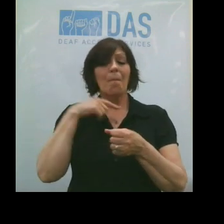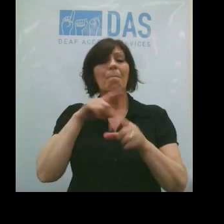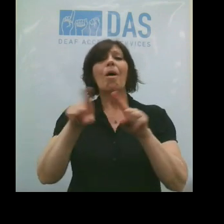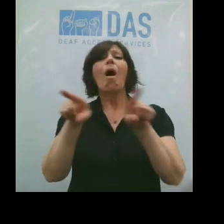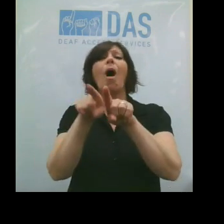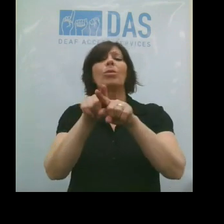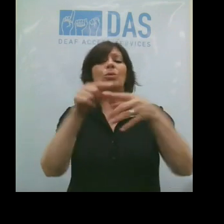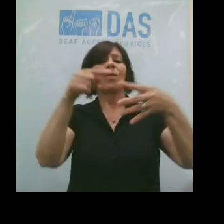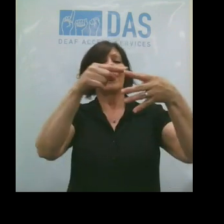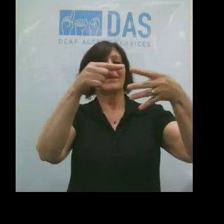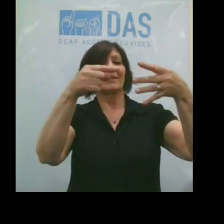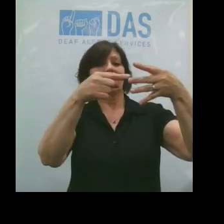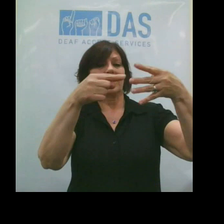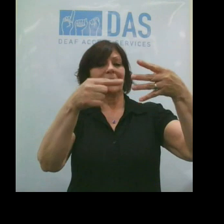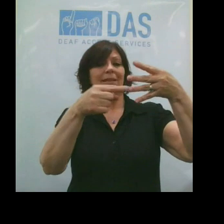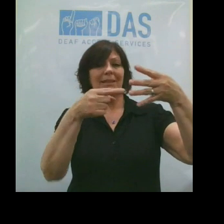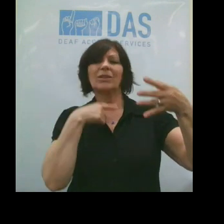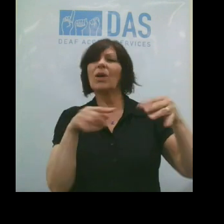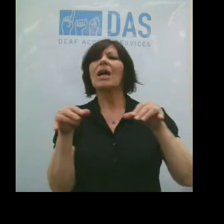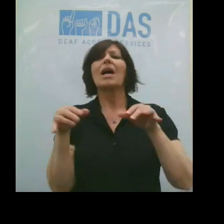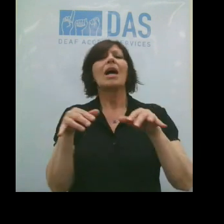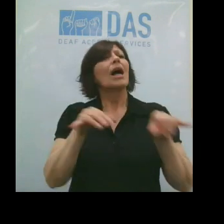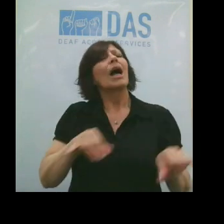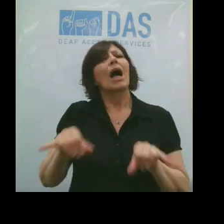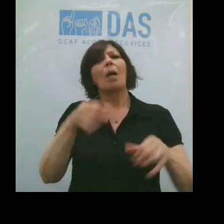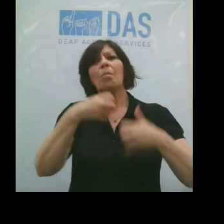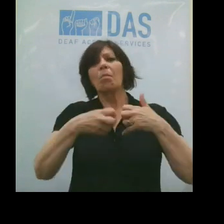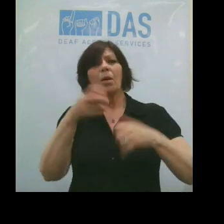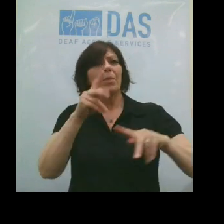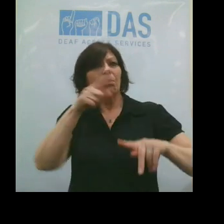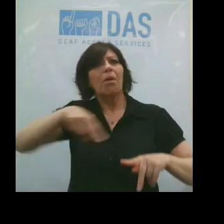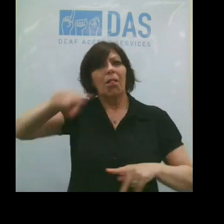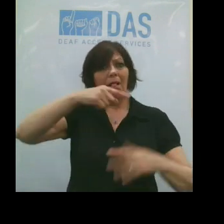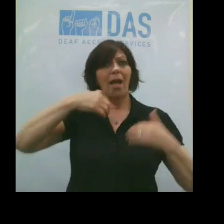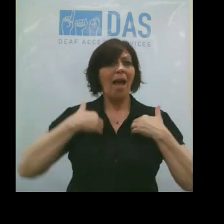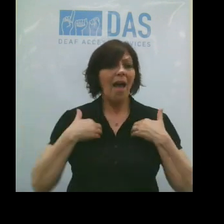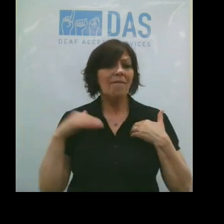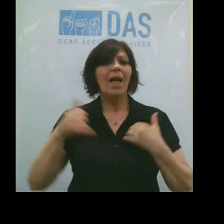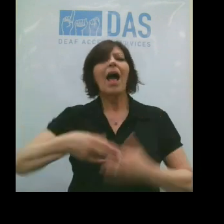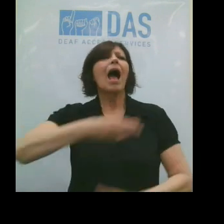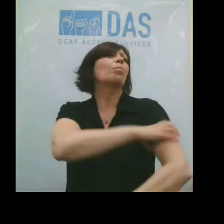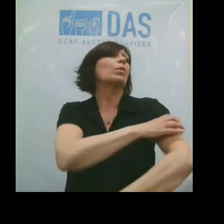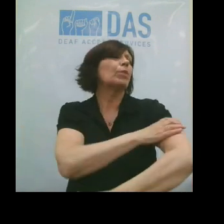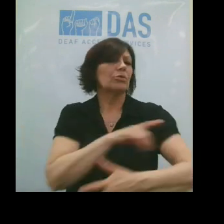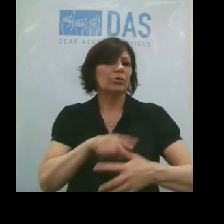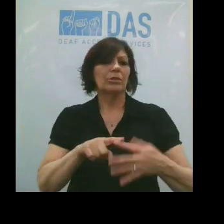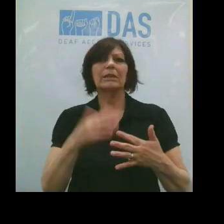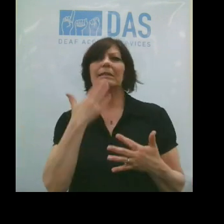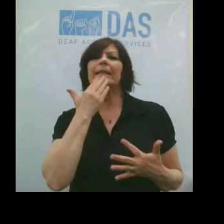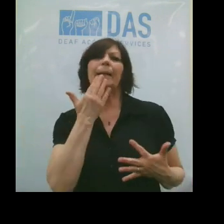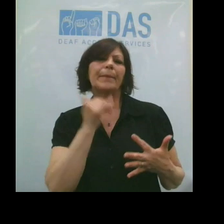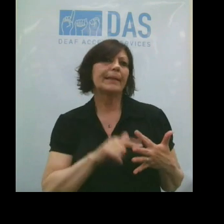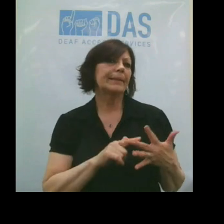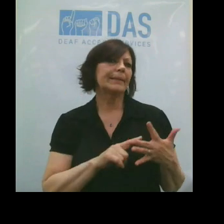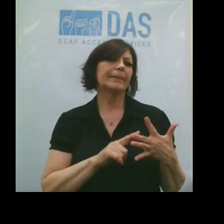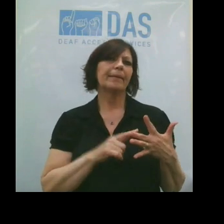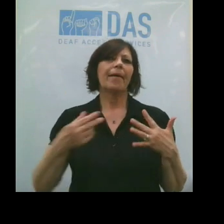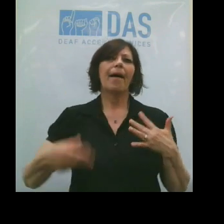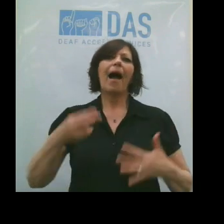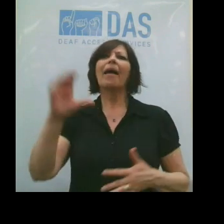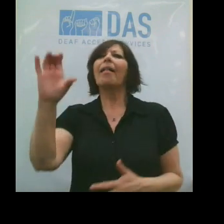are common problems that many people in our community share, like high blood pressure, diabetes,